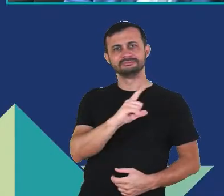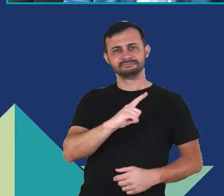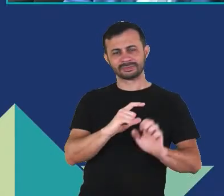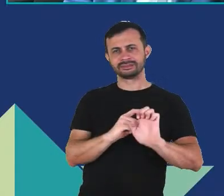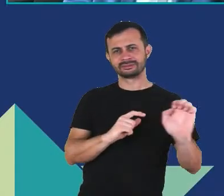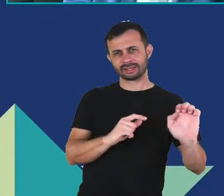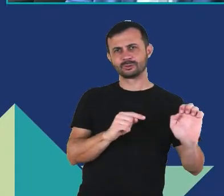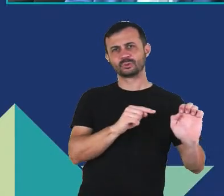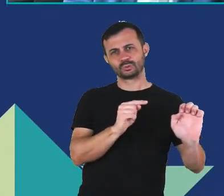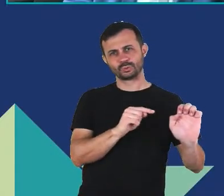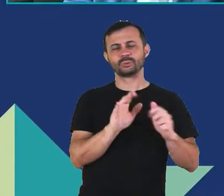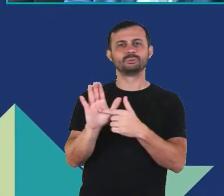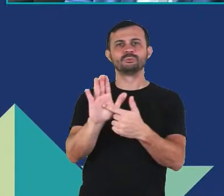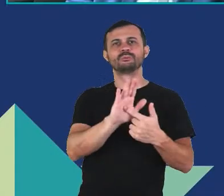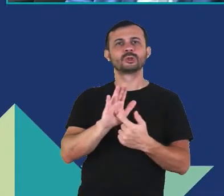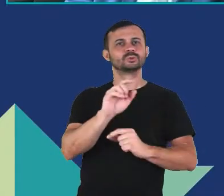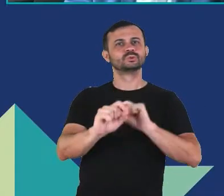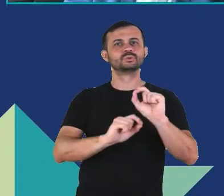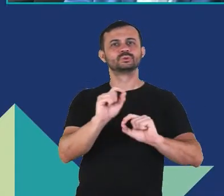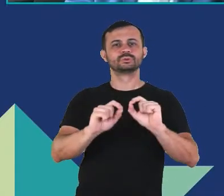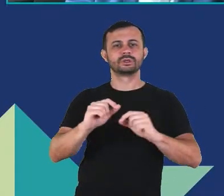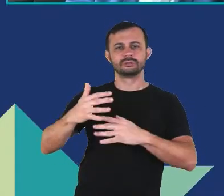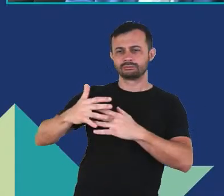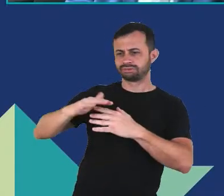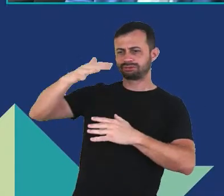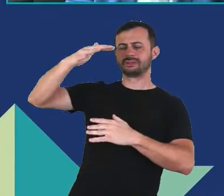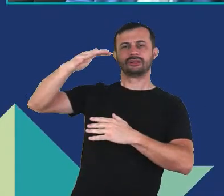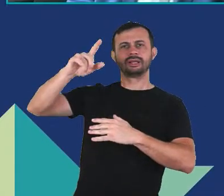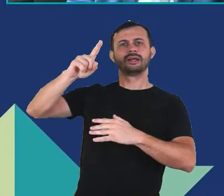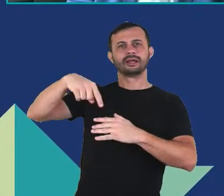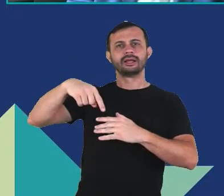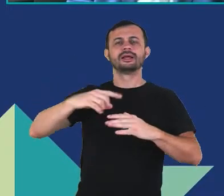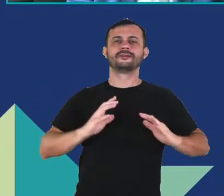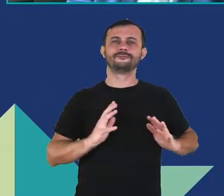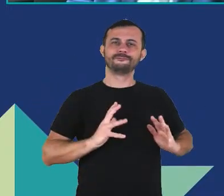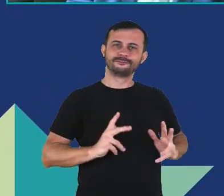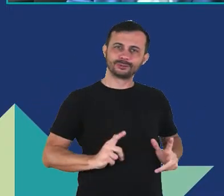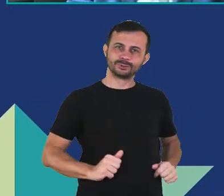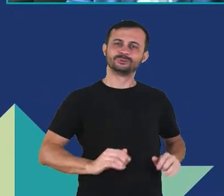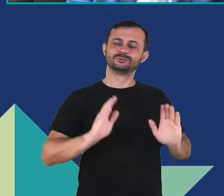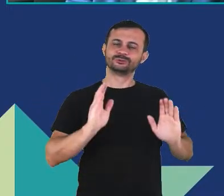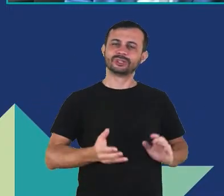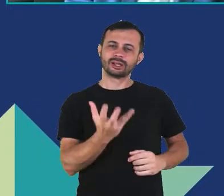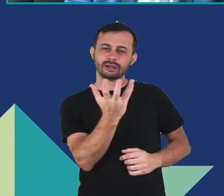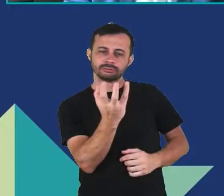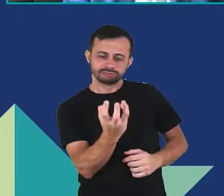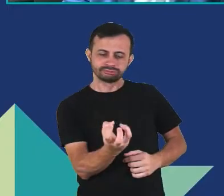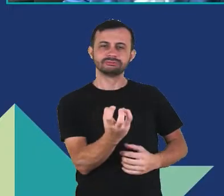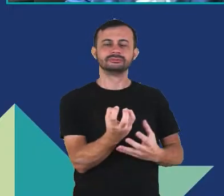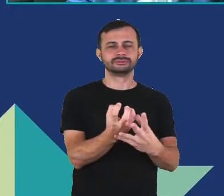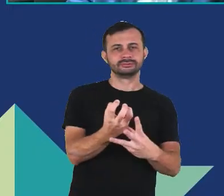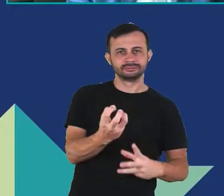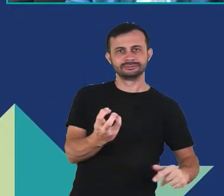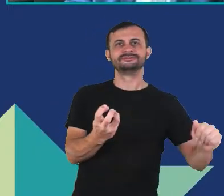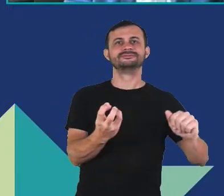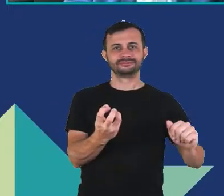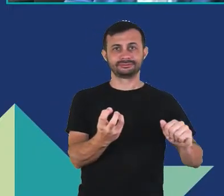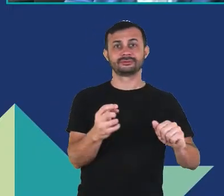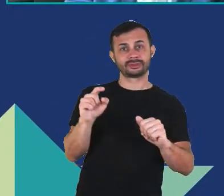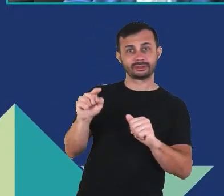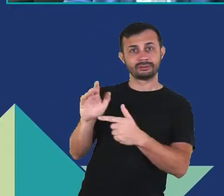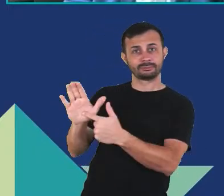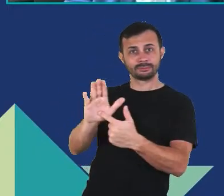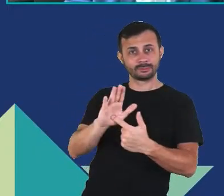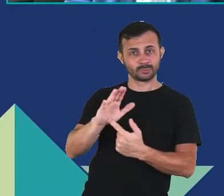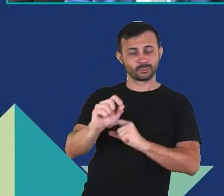stack tailings facility. This is courtesy formerly Newmont Mining, a